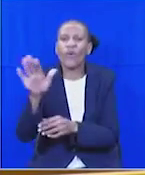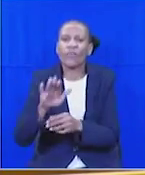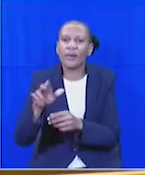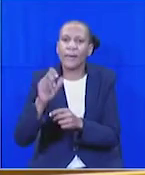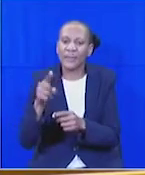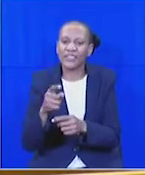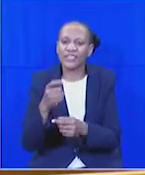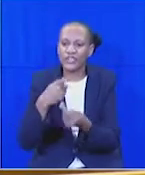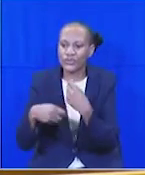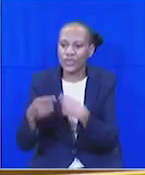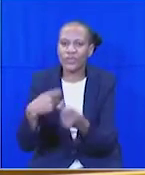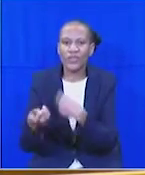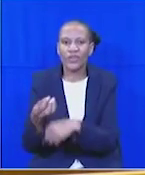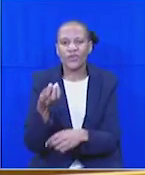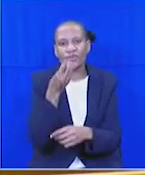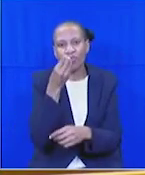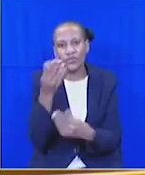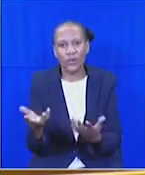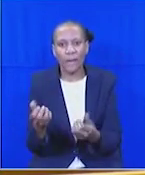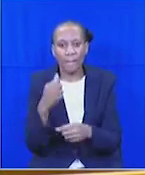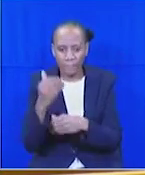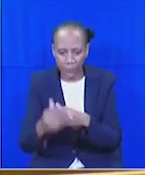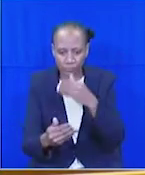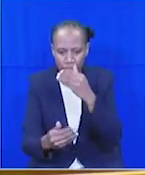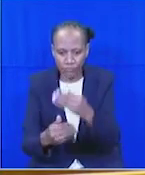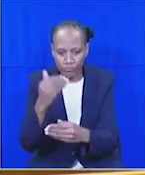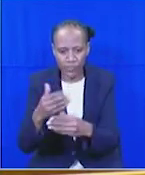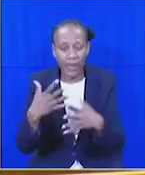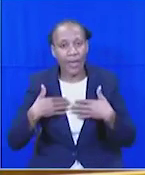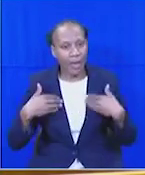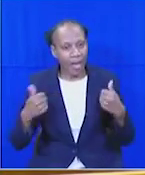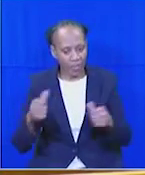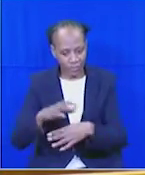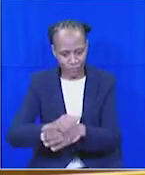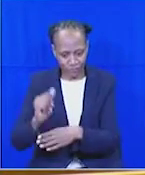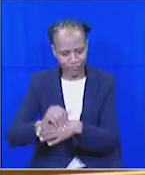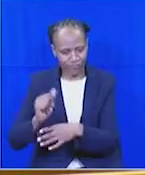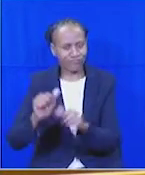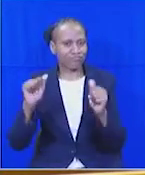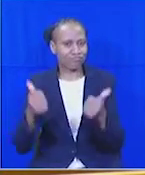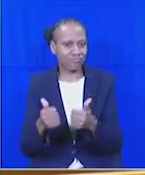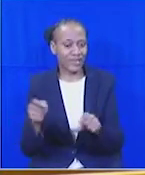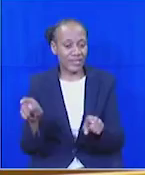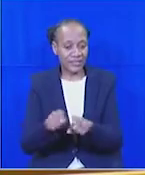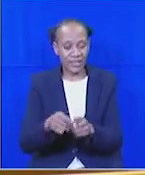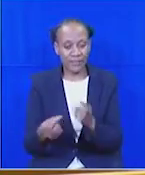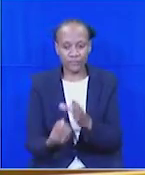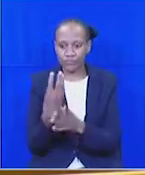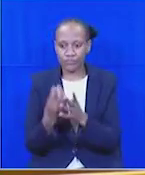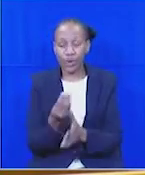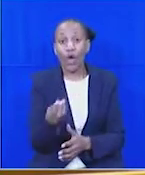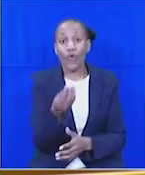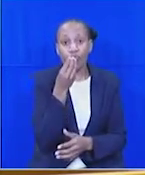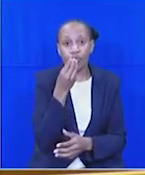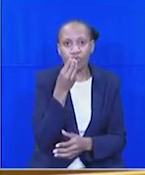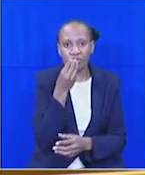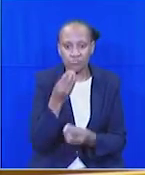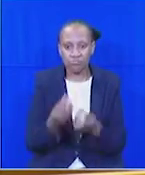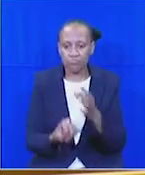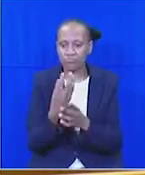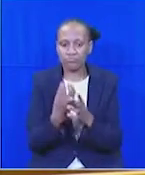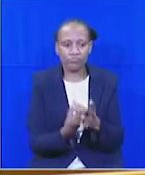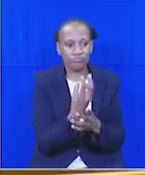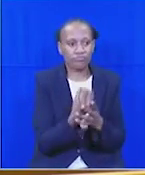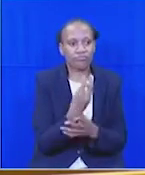of biofertilizers, ensuring continuing health of the soil, as well as producing healthy organic foods for that nation